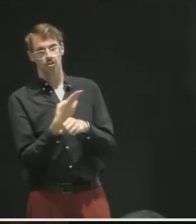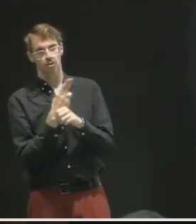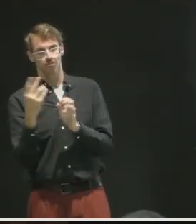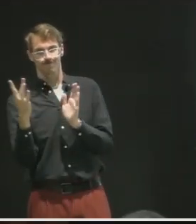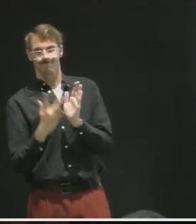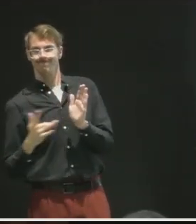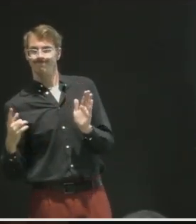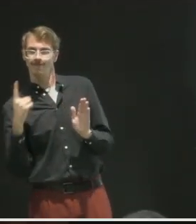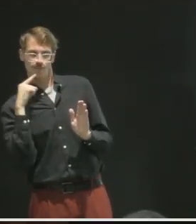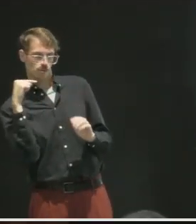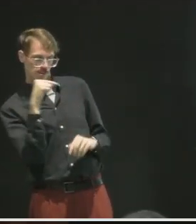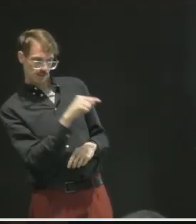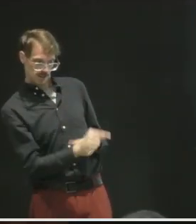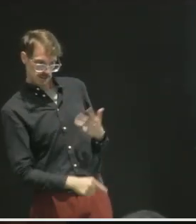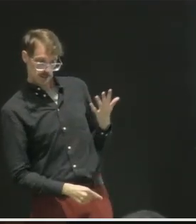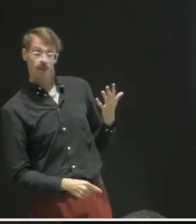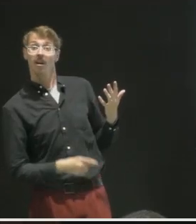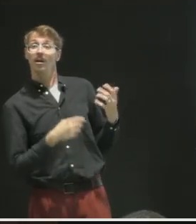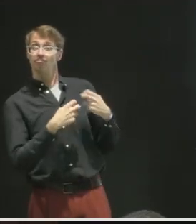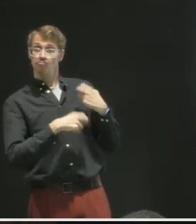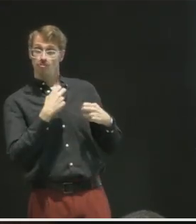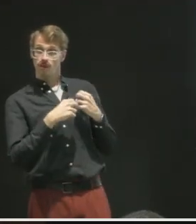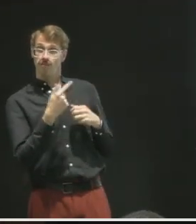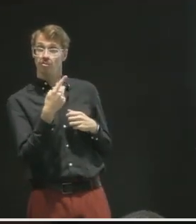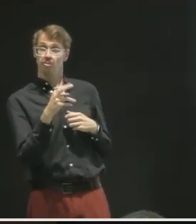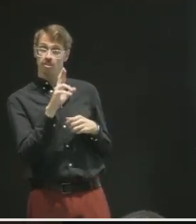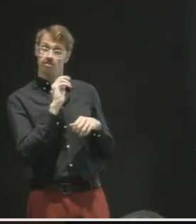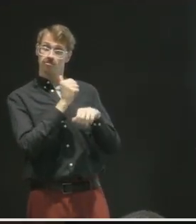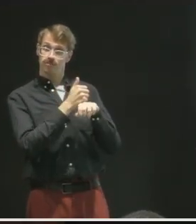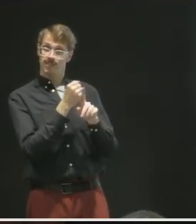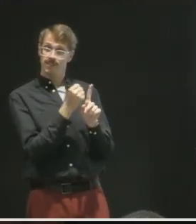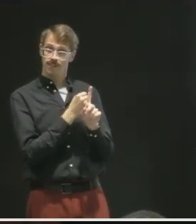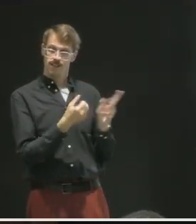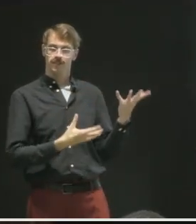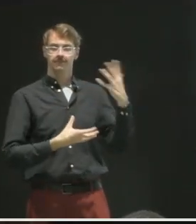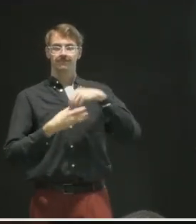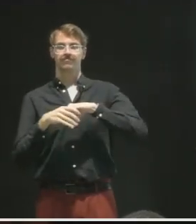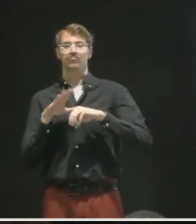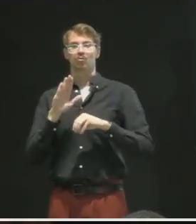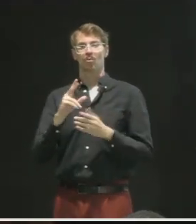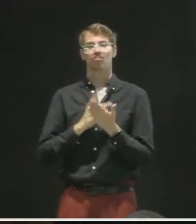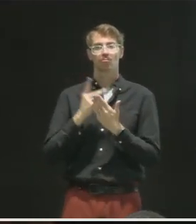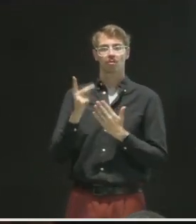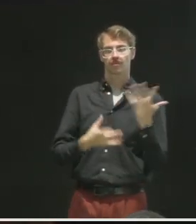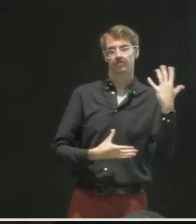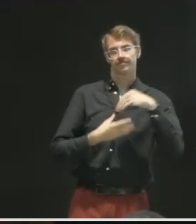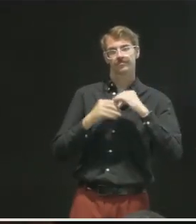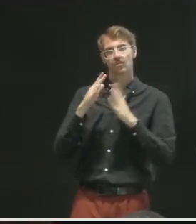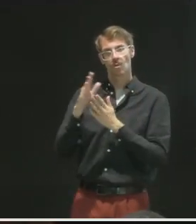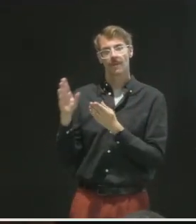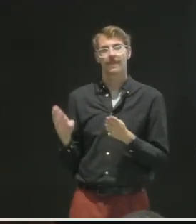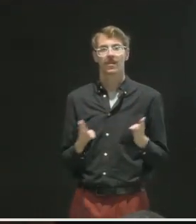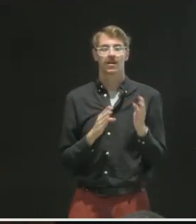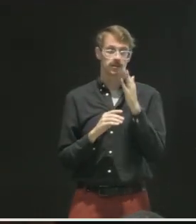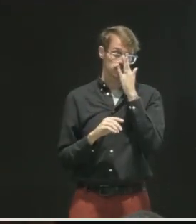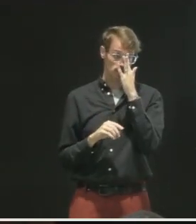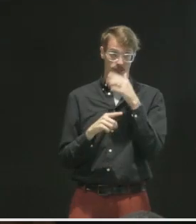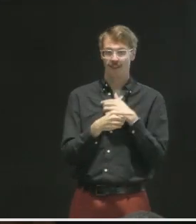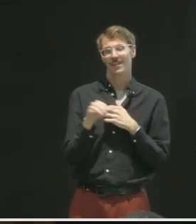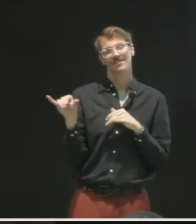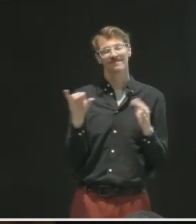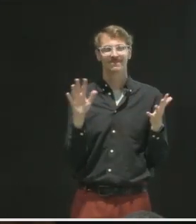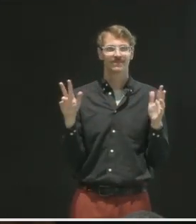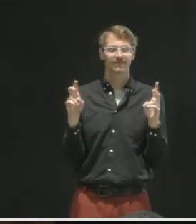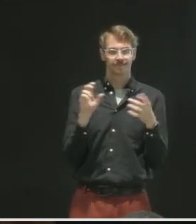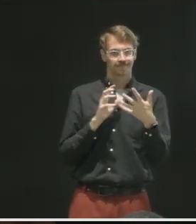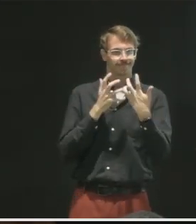integrate considerations of gender-based violence into your programs and plans. And they are aligned to the disaster cycle,